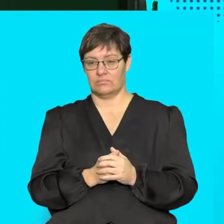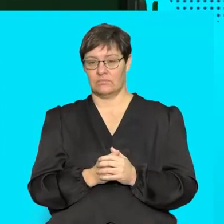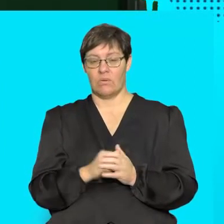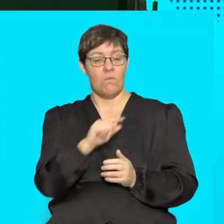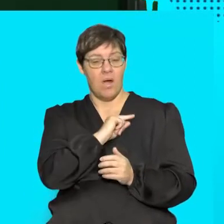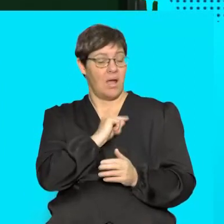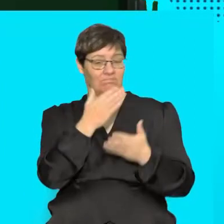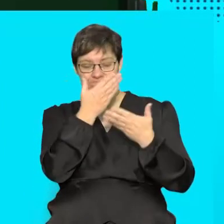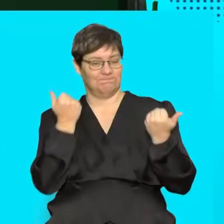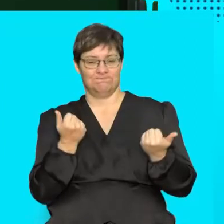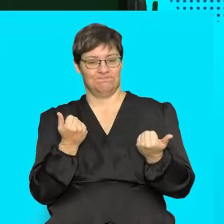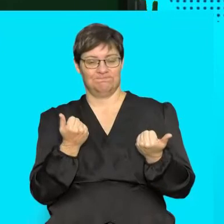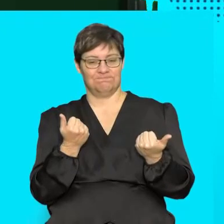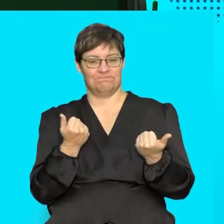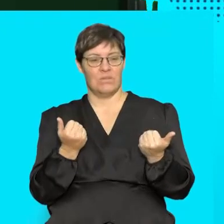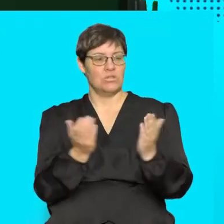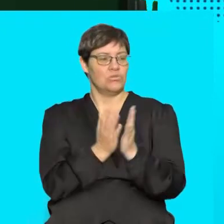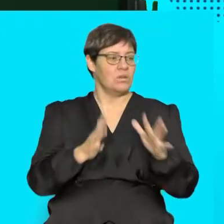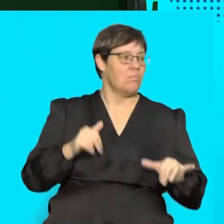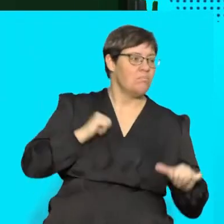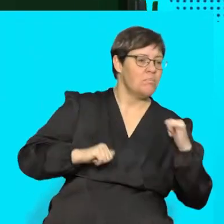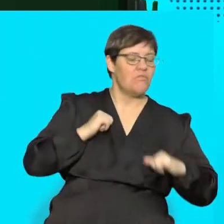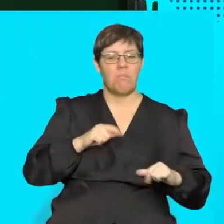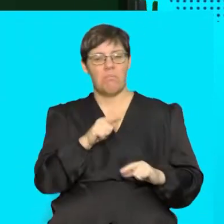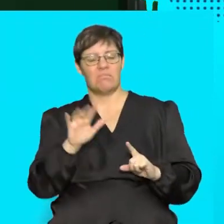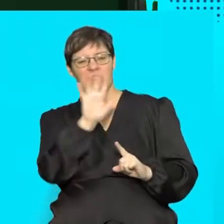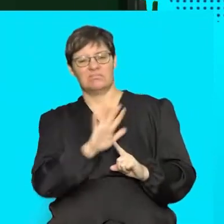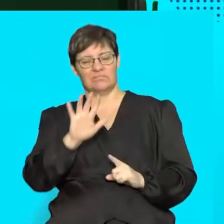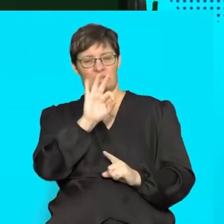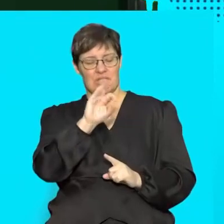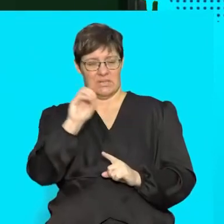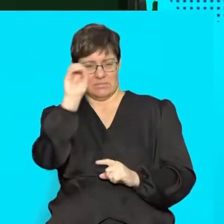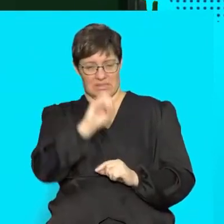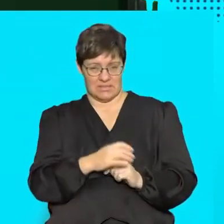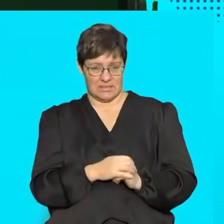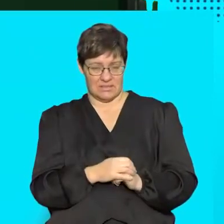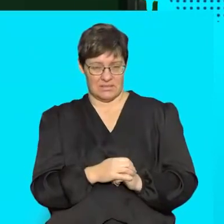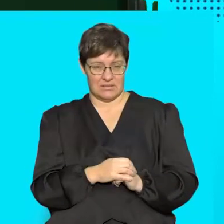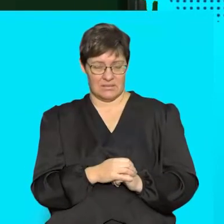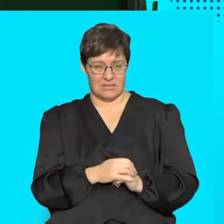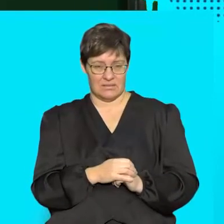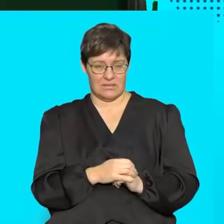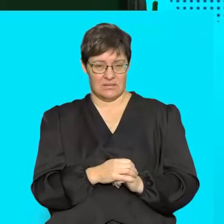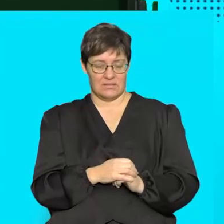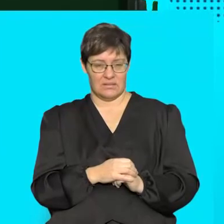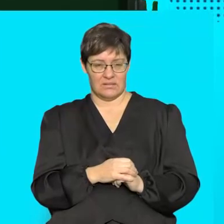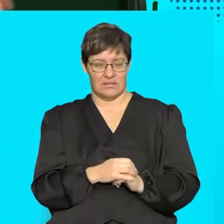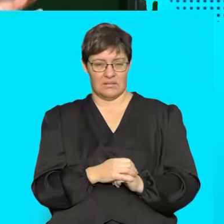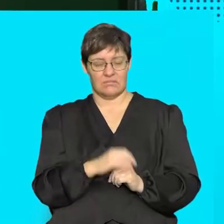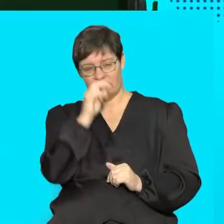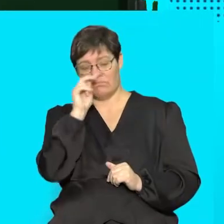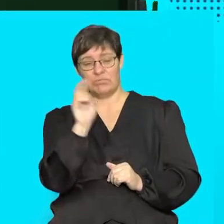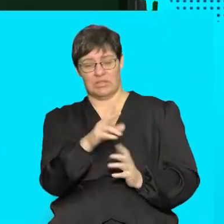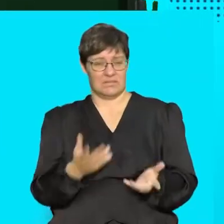are we together? Because we don't know students performing around 30% for chemistry. We don't have the data